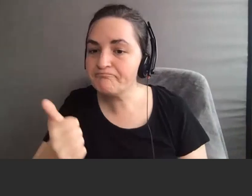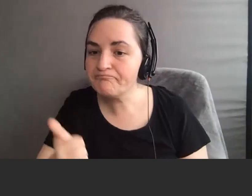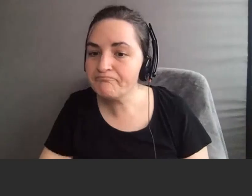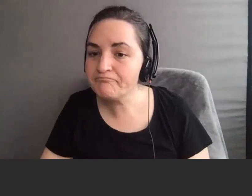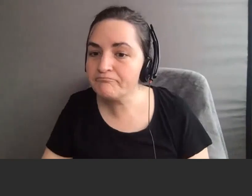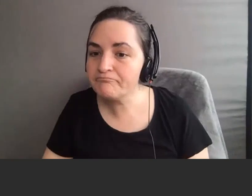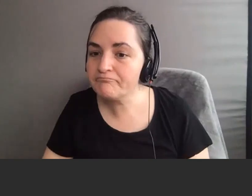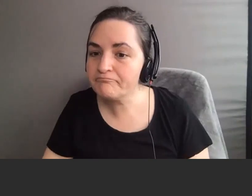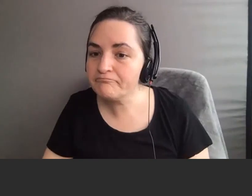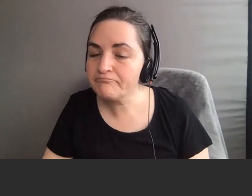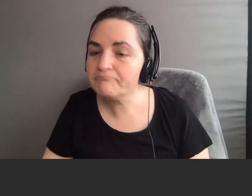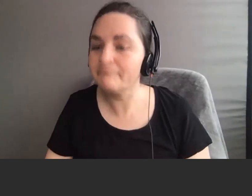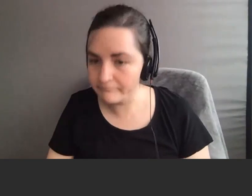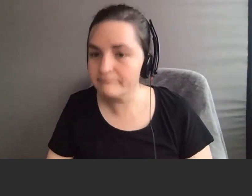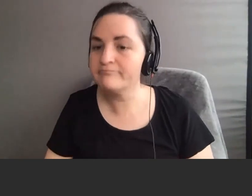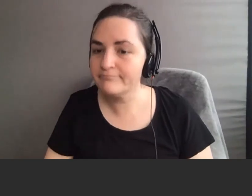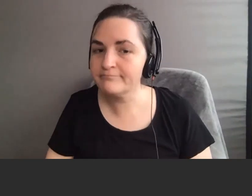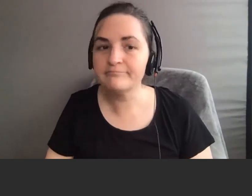Thank